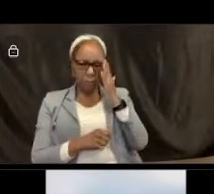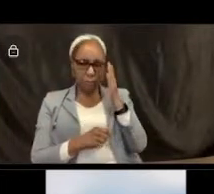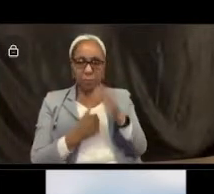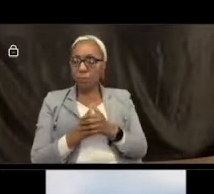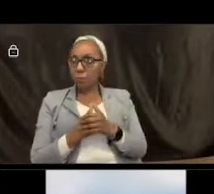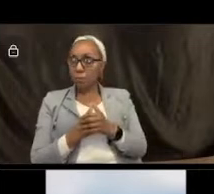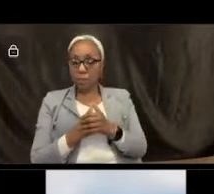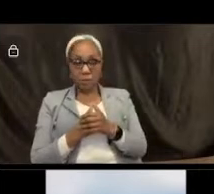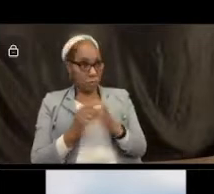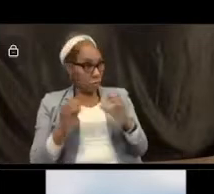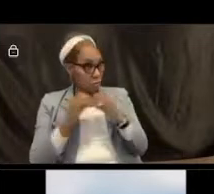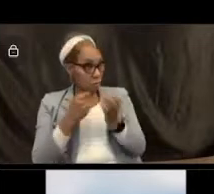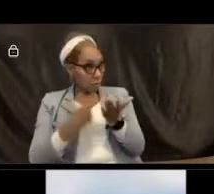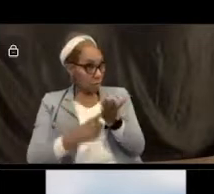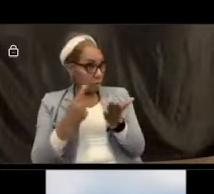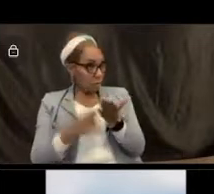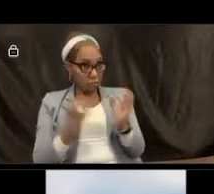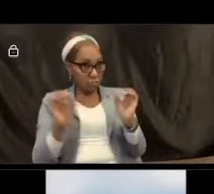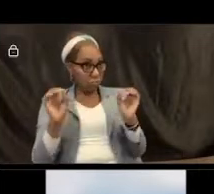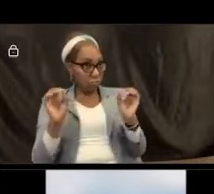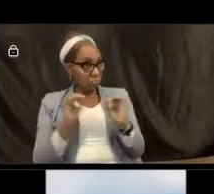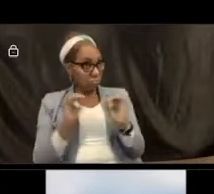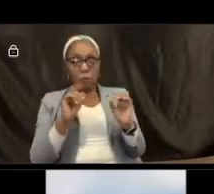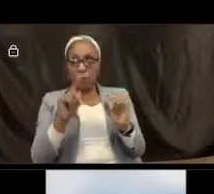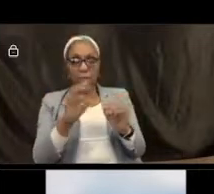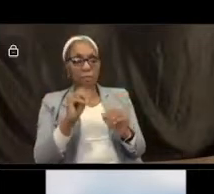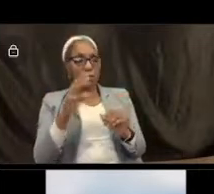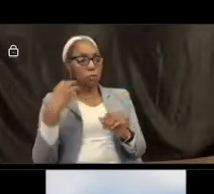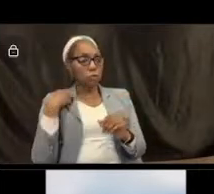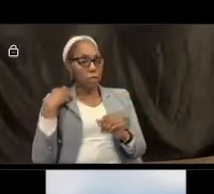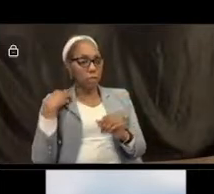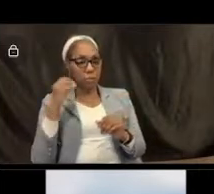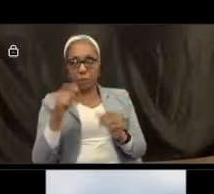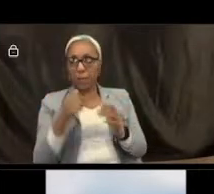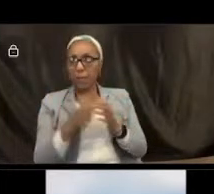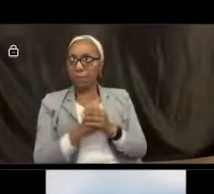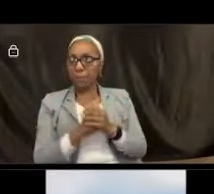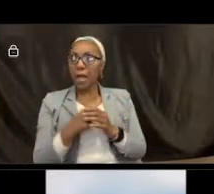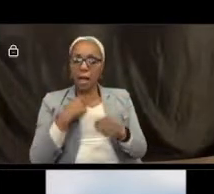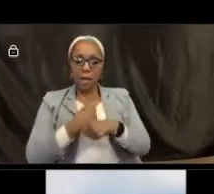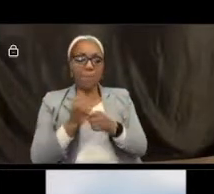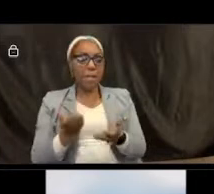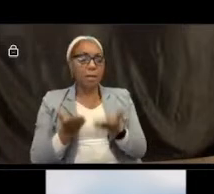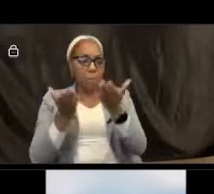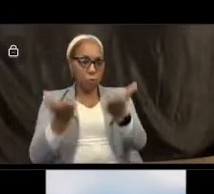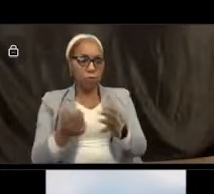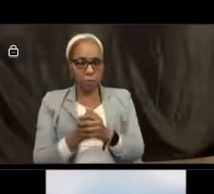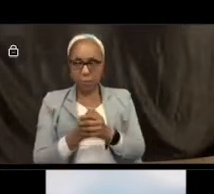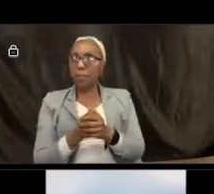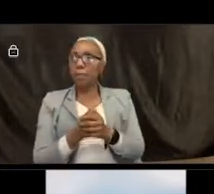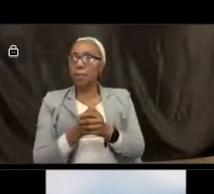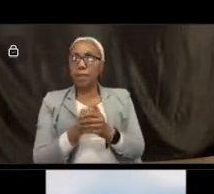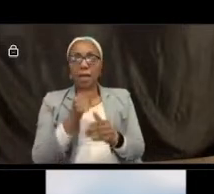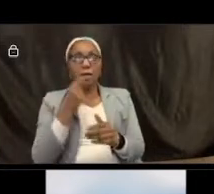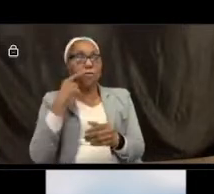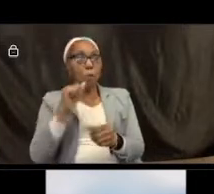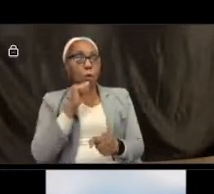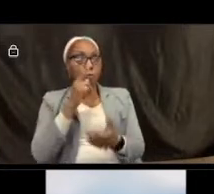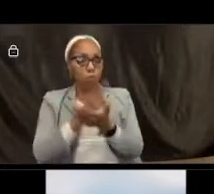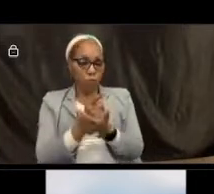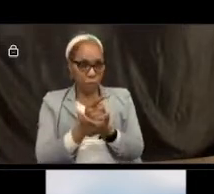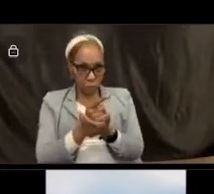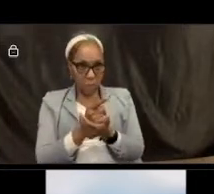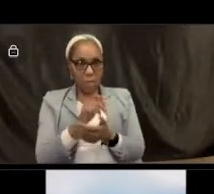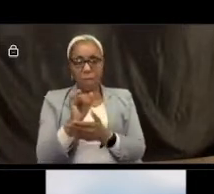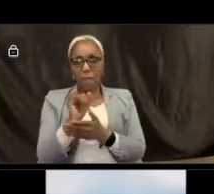No further discussion? No. Okay. Mr. Chair, I make a motion that for approval